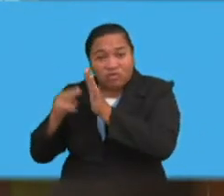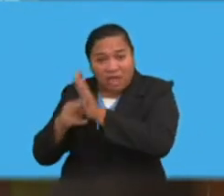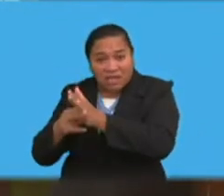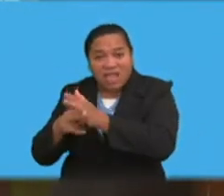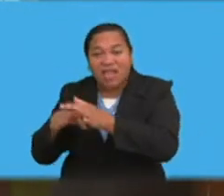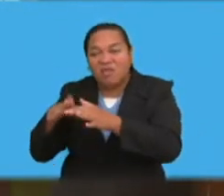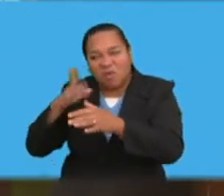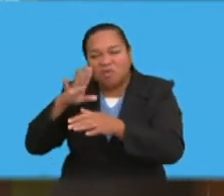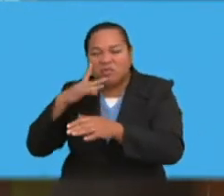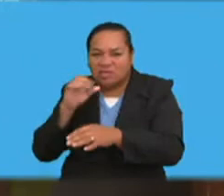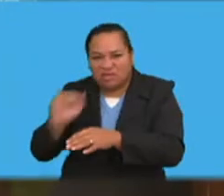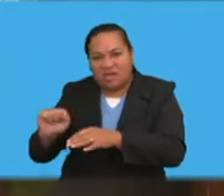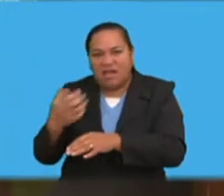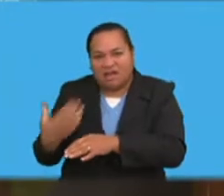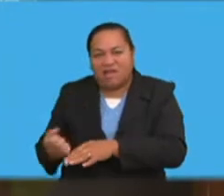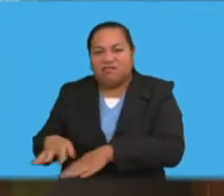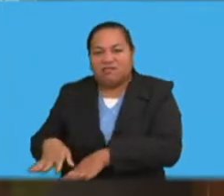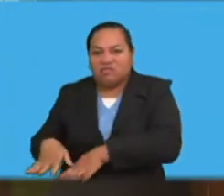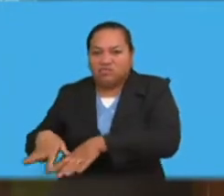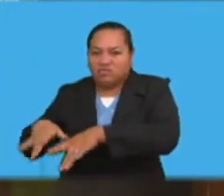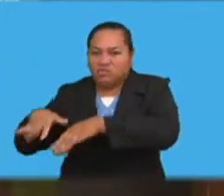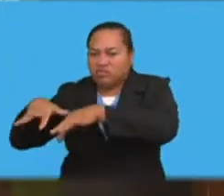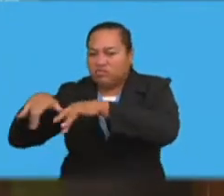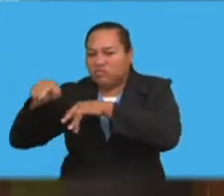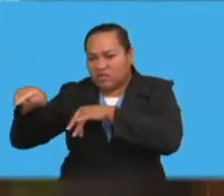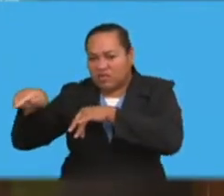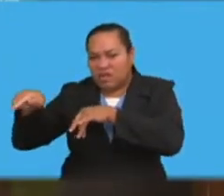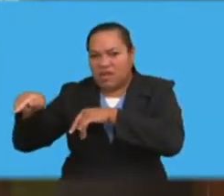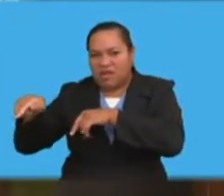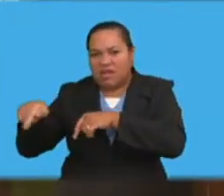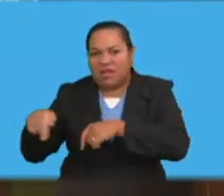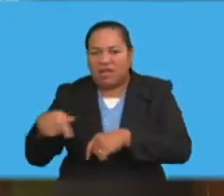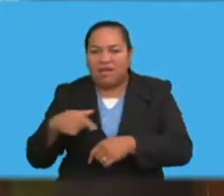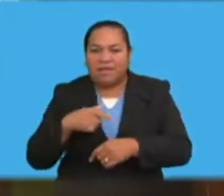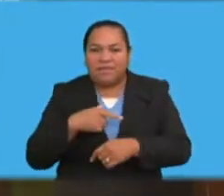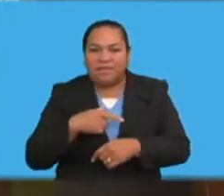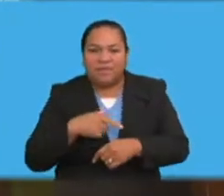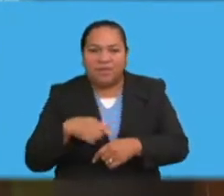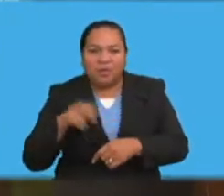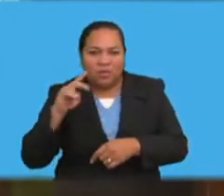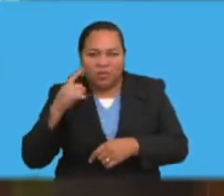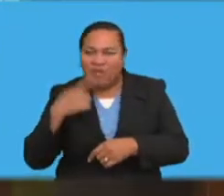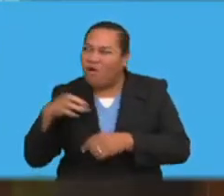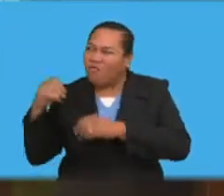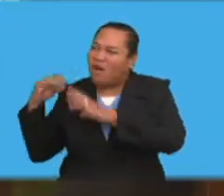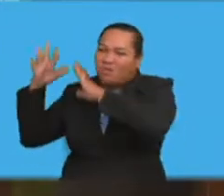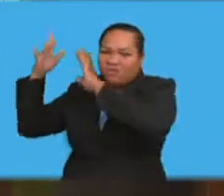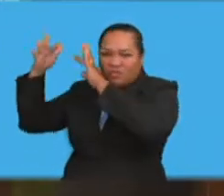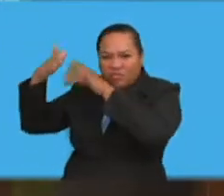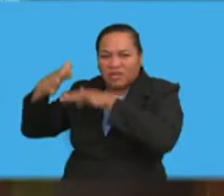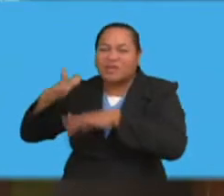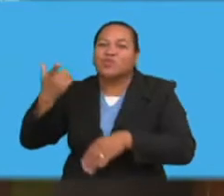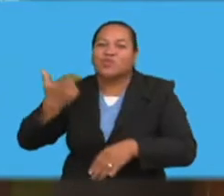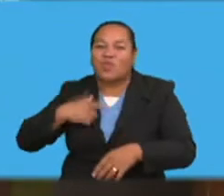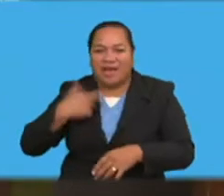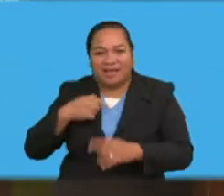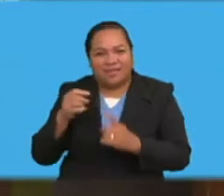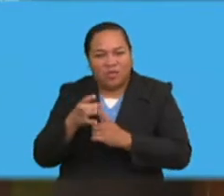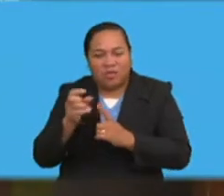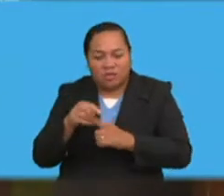inundated, causing flood caused by the flooding water of Nawaka River, Madam Speaker. That's why